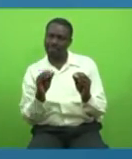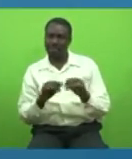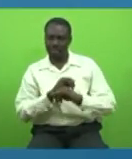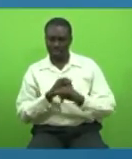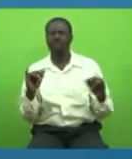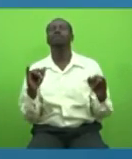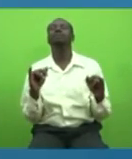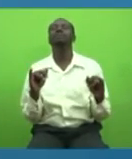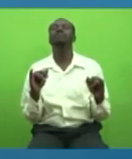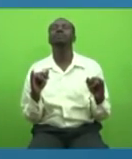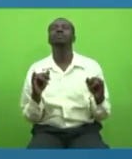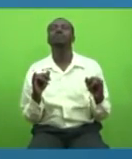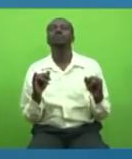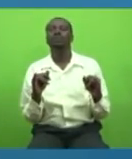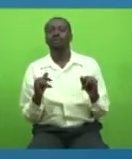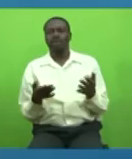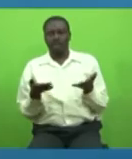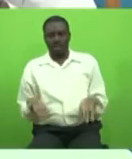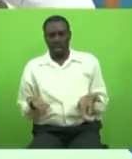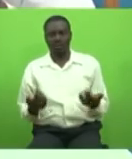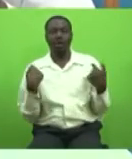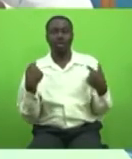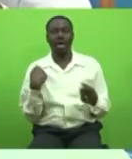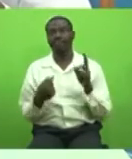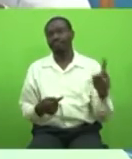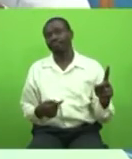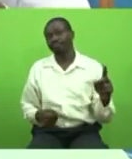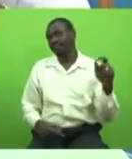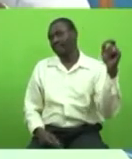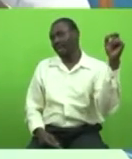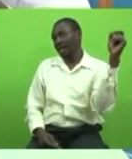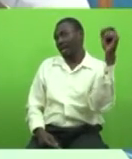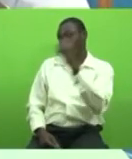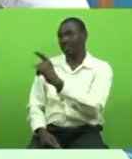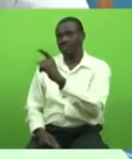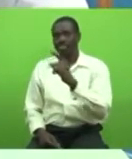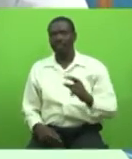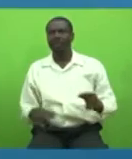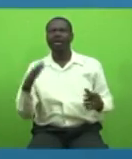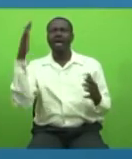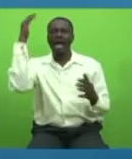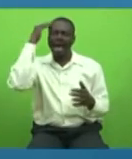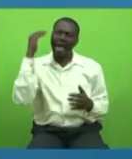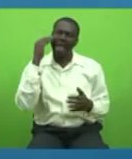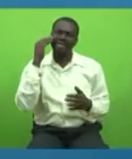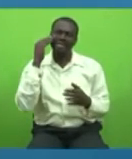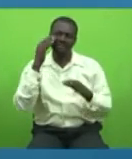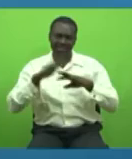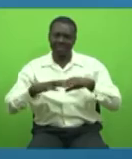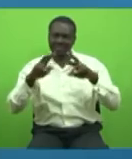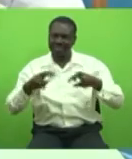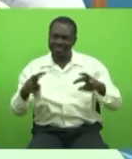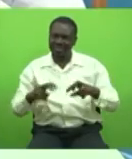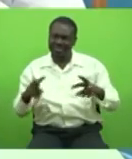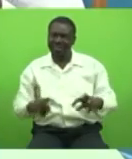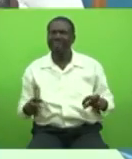We will need to do a head-to-toe examination on you. We can see the injuries on your face, we can see the bruises on your hands,